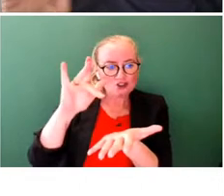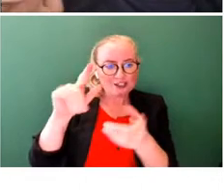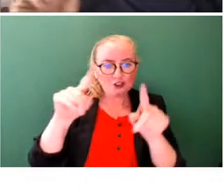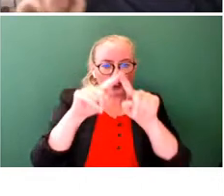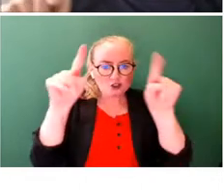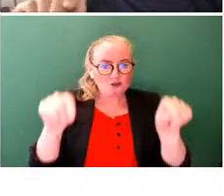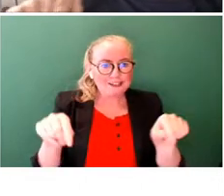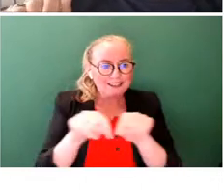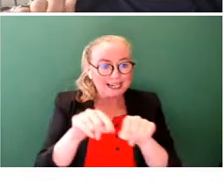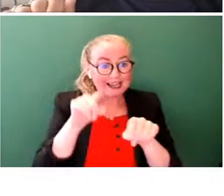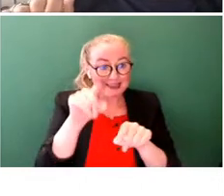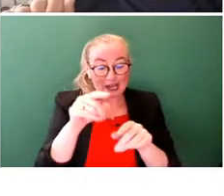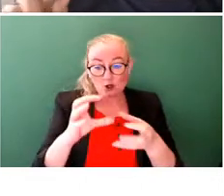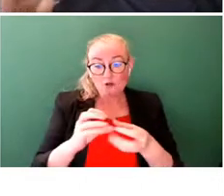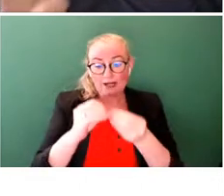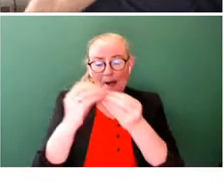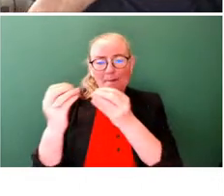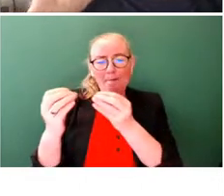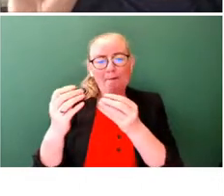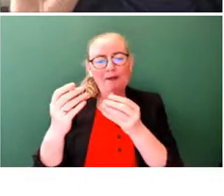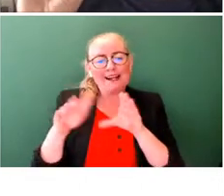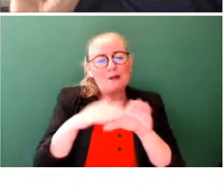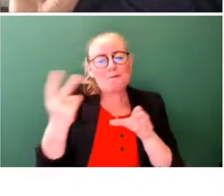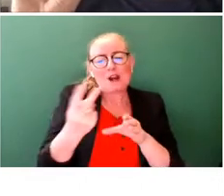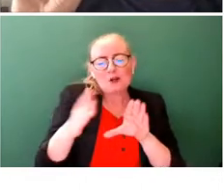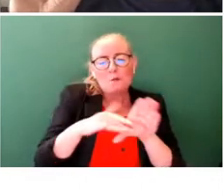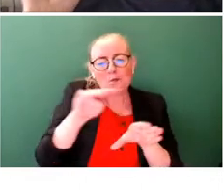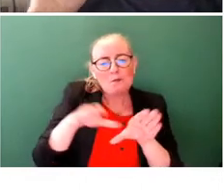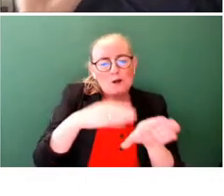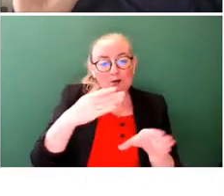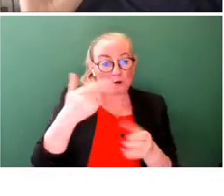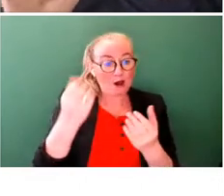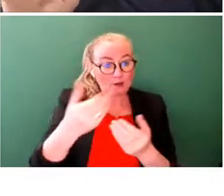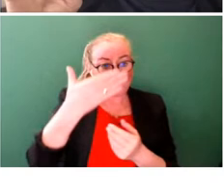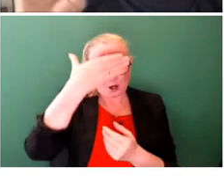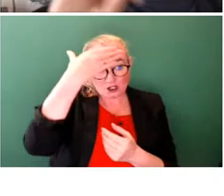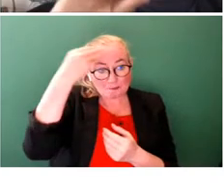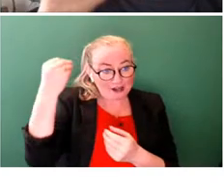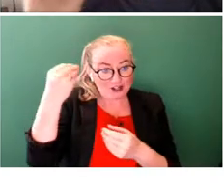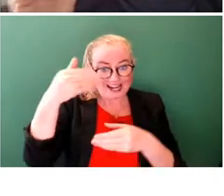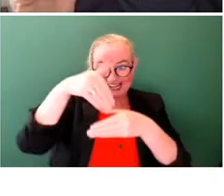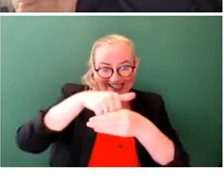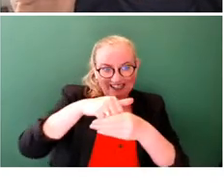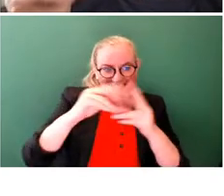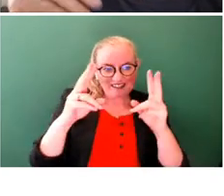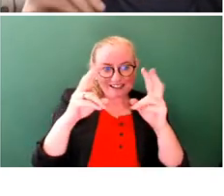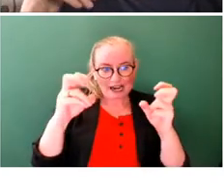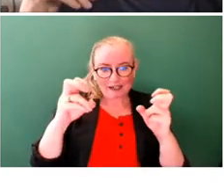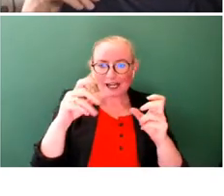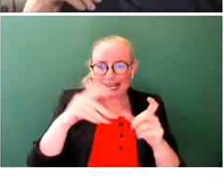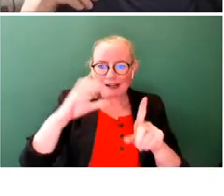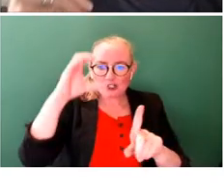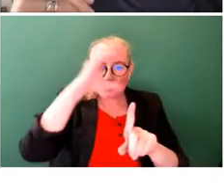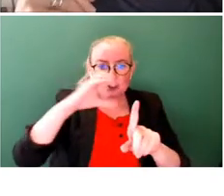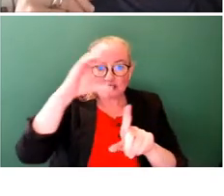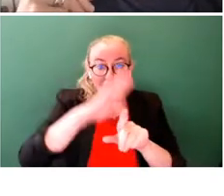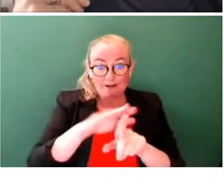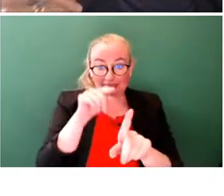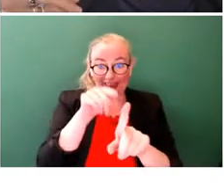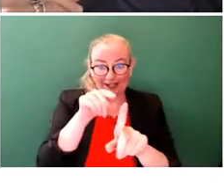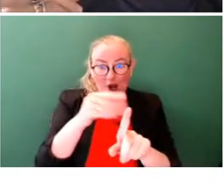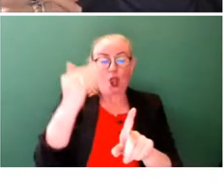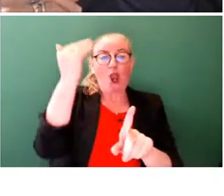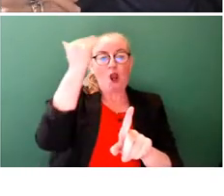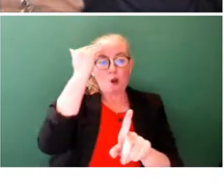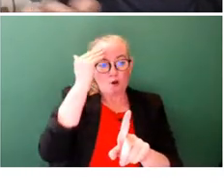in partnership with people living with dementia, and they wanted the word dementia in the title so they could search for it and know that it